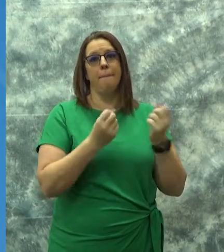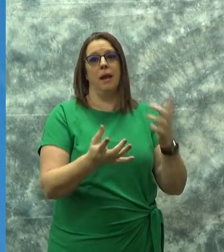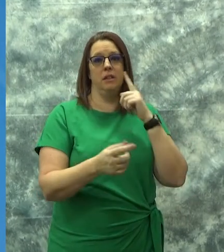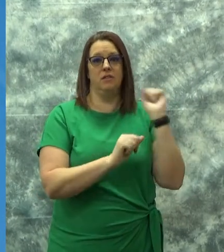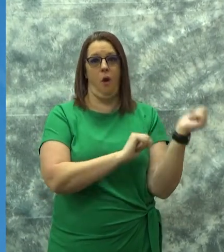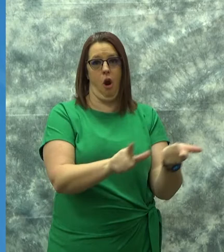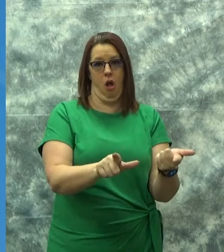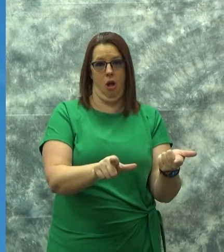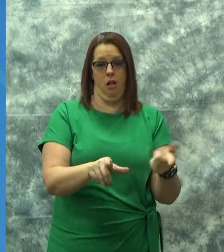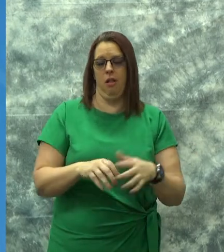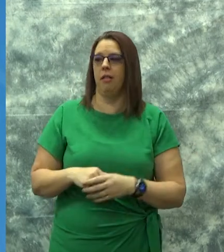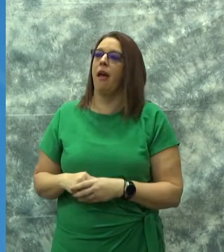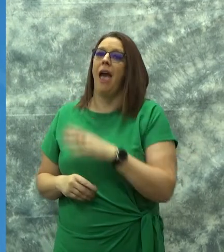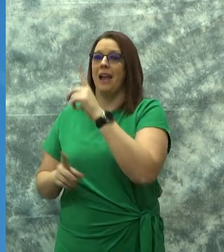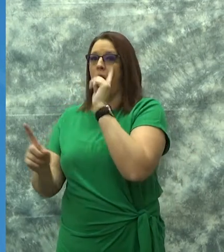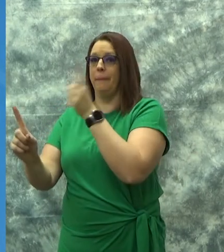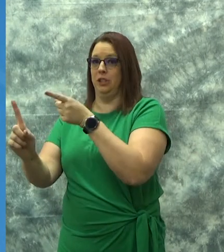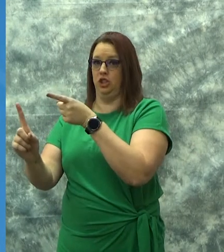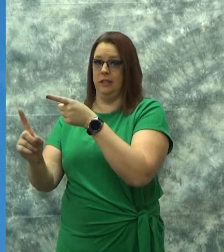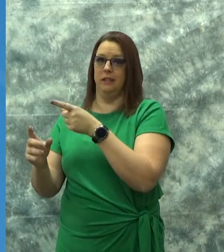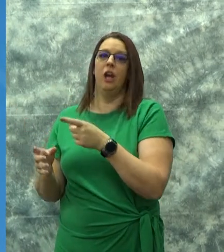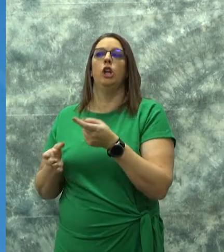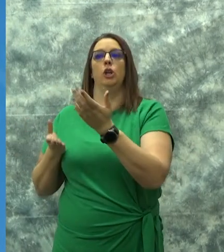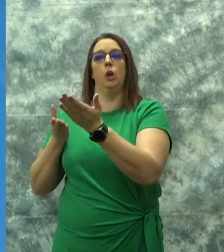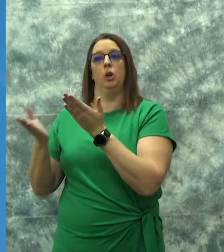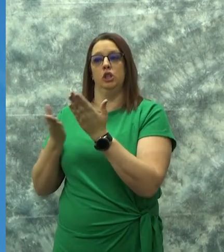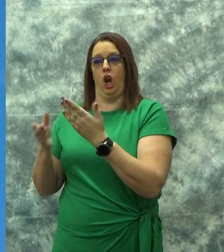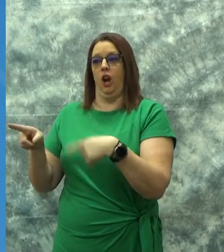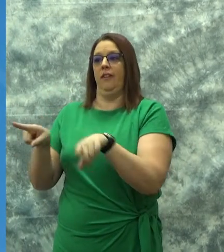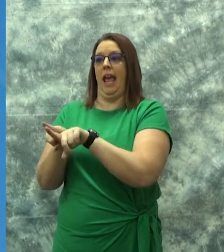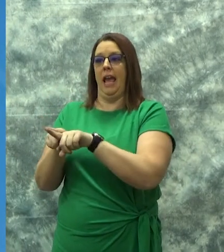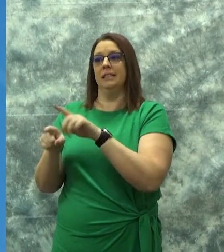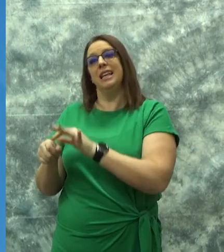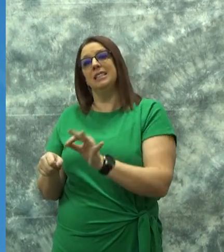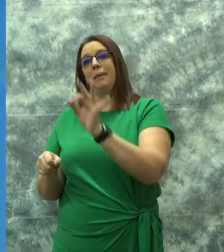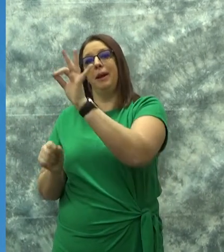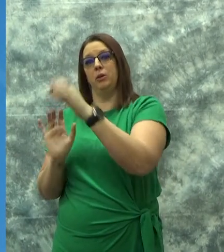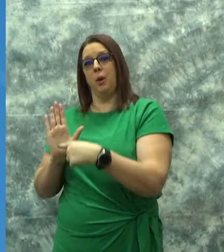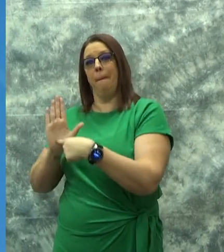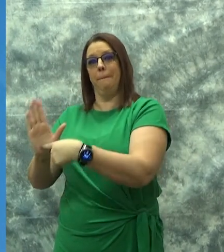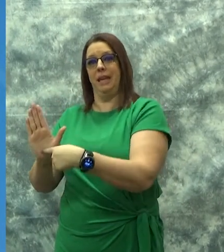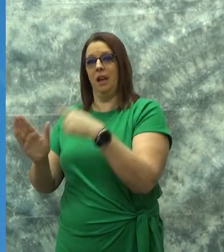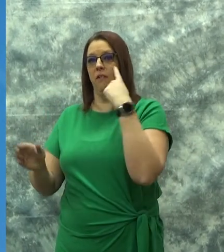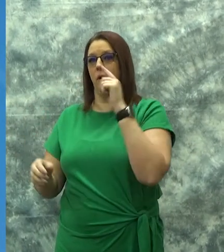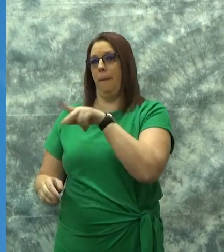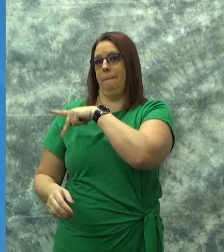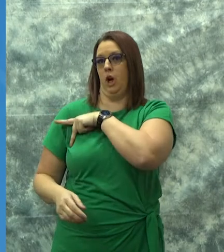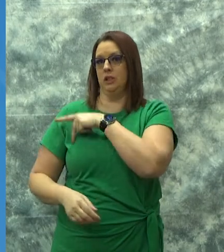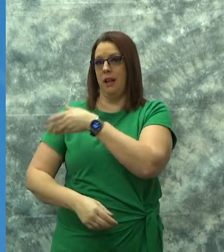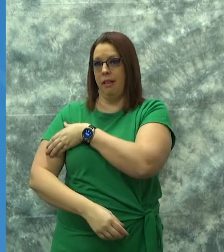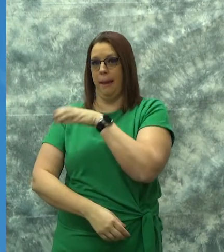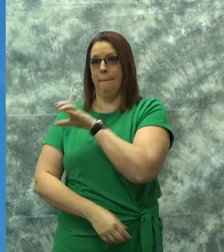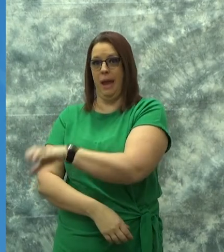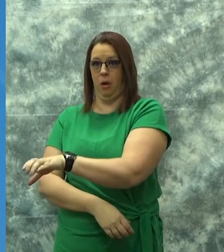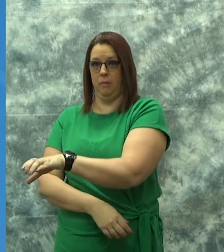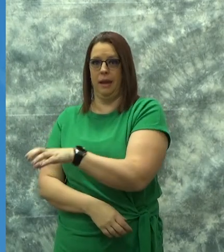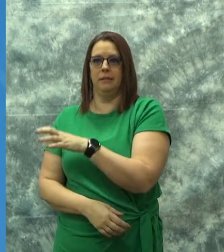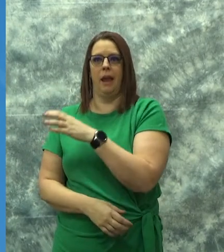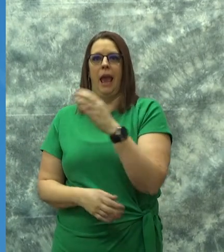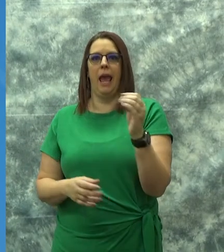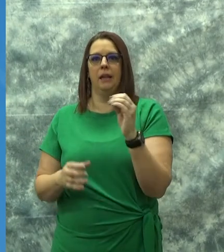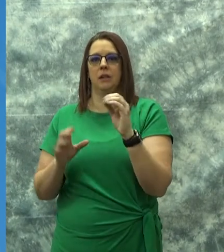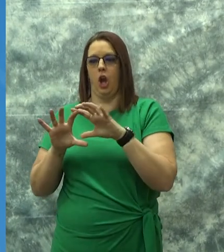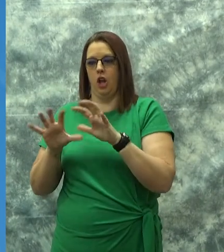peace, and abundance for all. And our mission, to serve as a spiritual beacon for